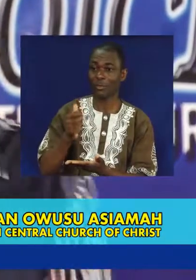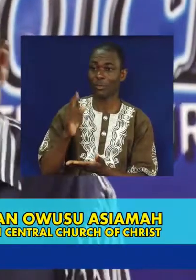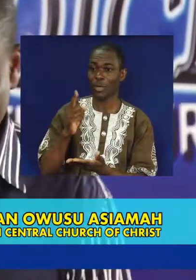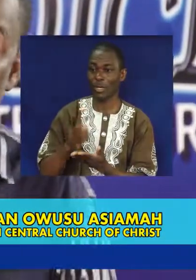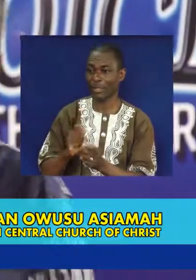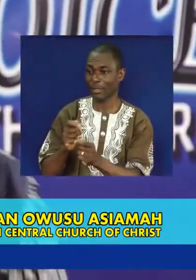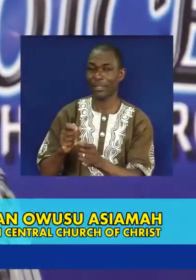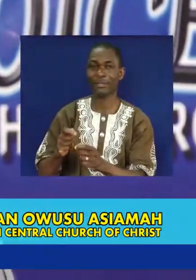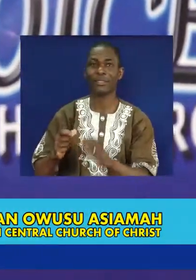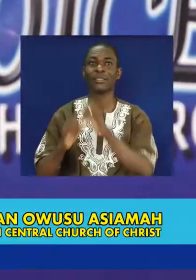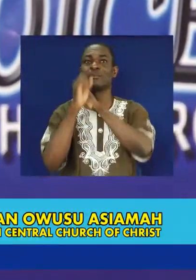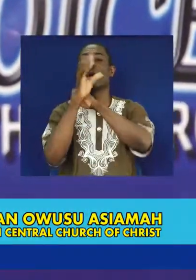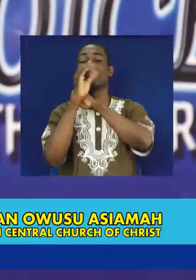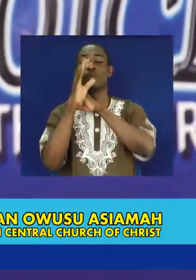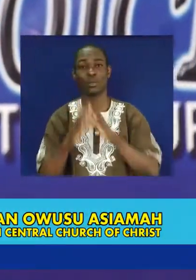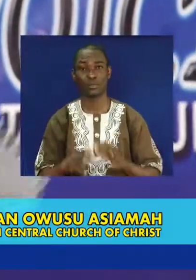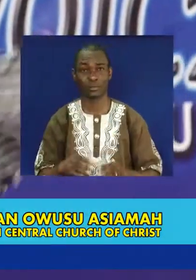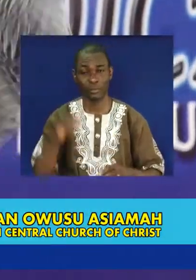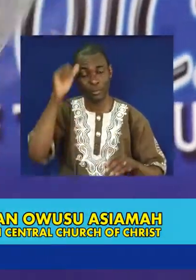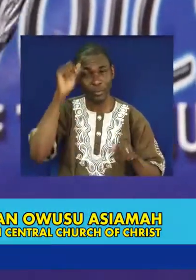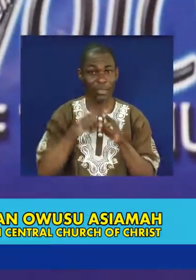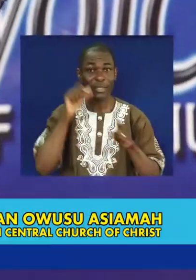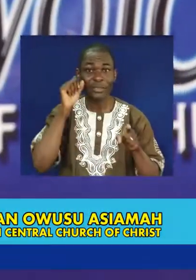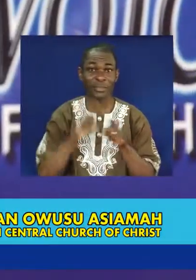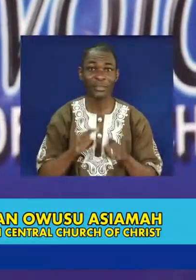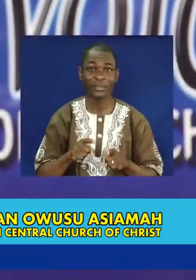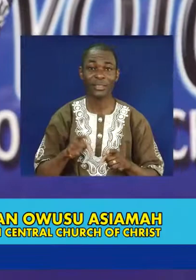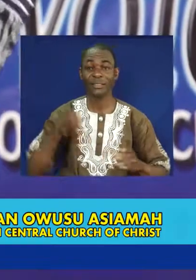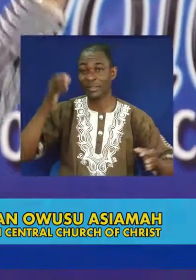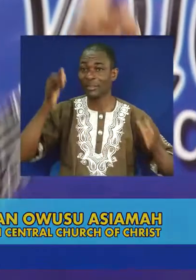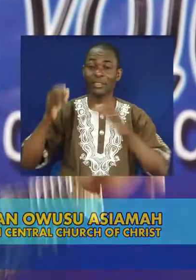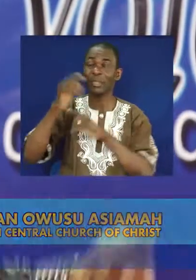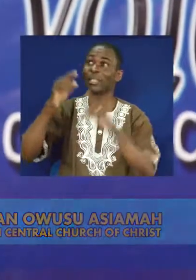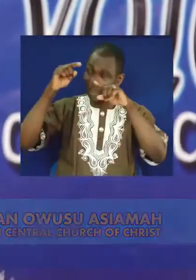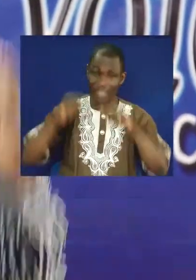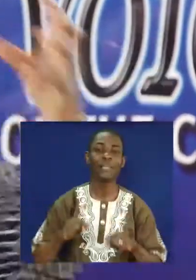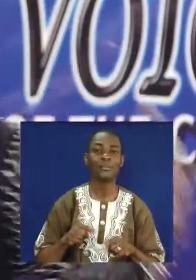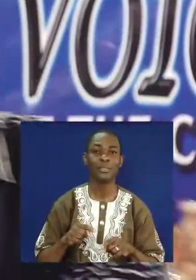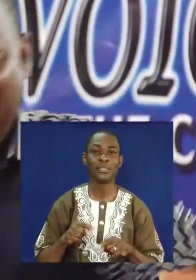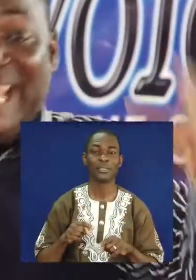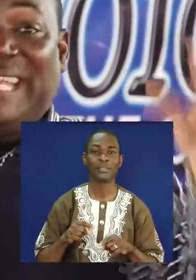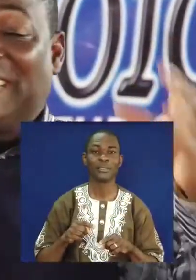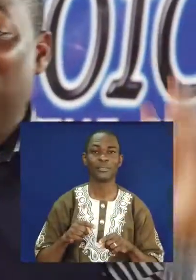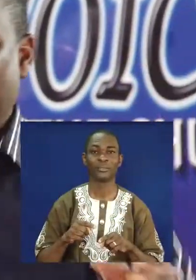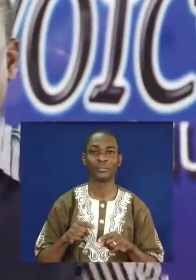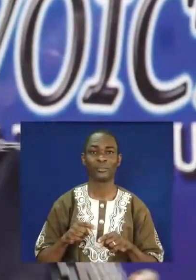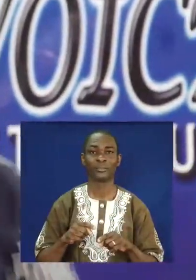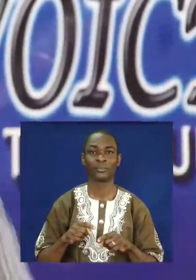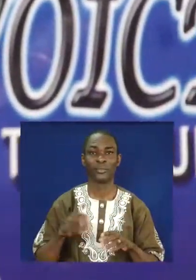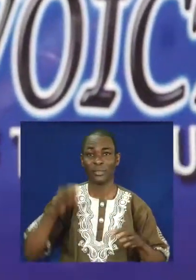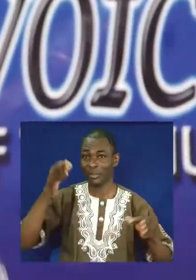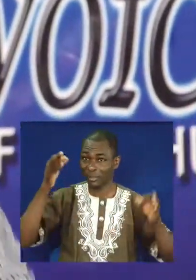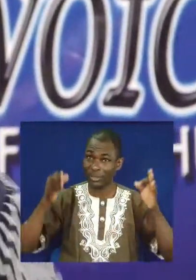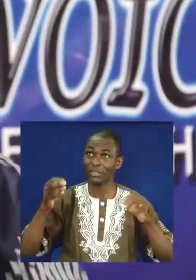voti na e de kwato ade ho yenko bobo sports minister mu a e de ade na sha won sai kase